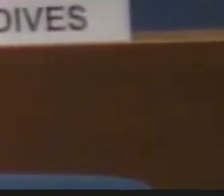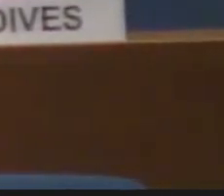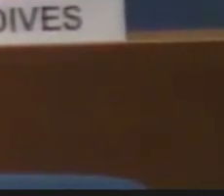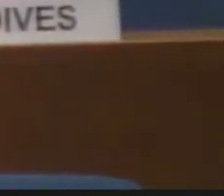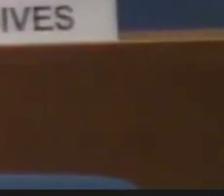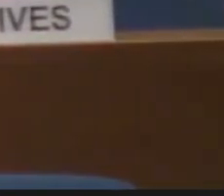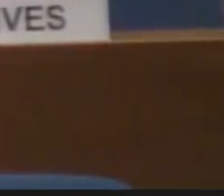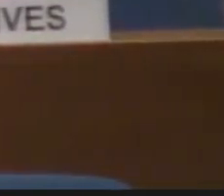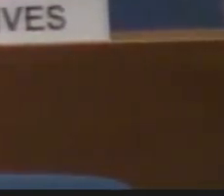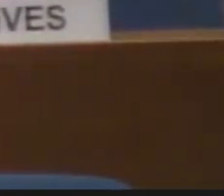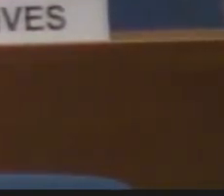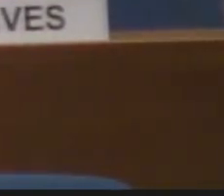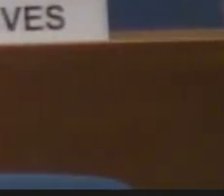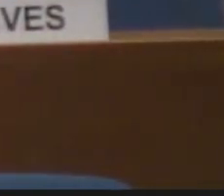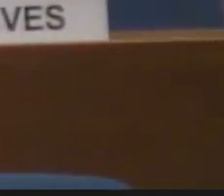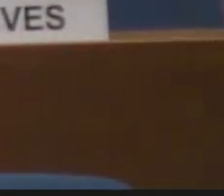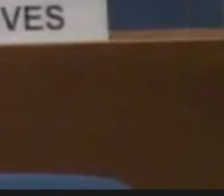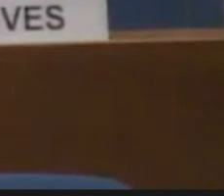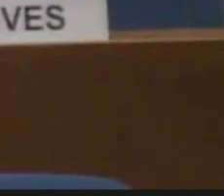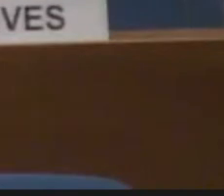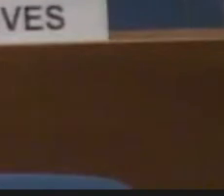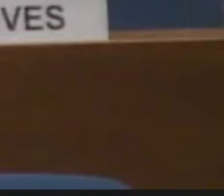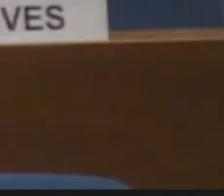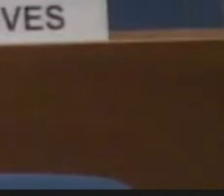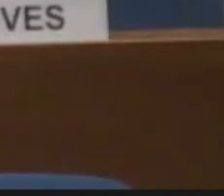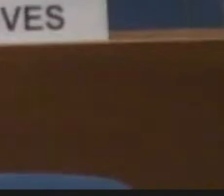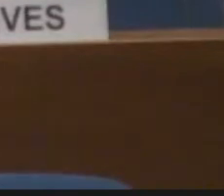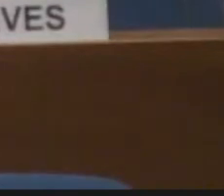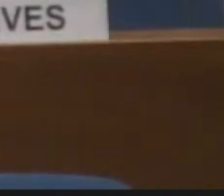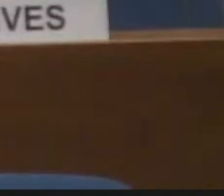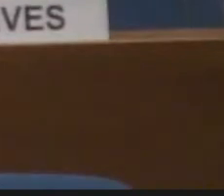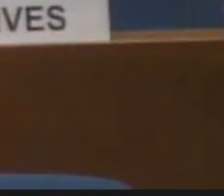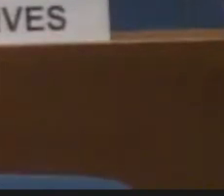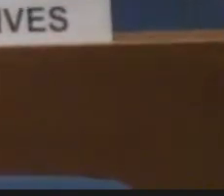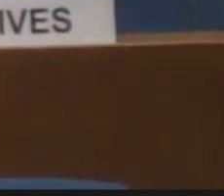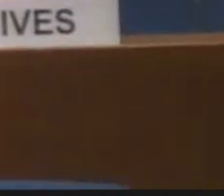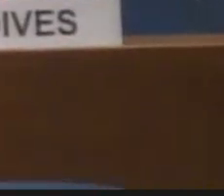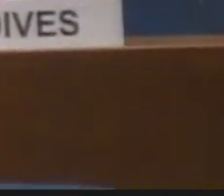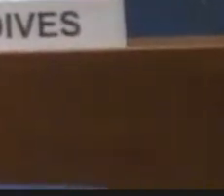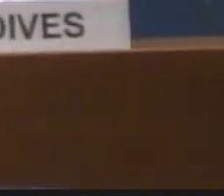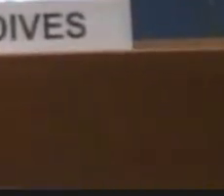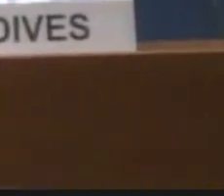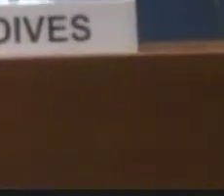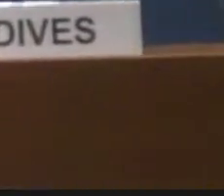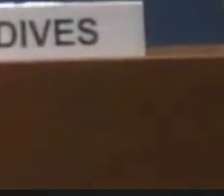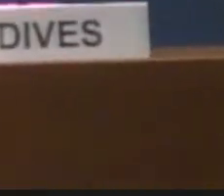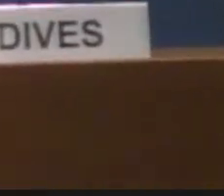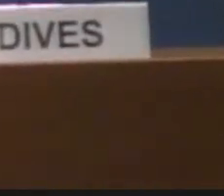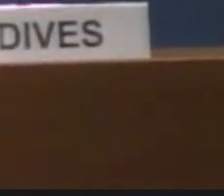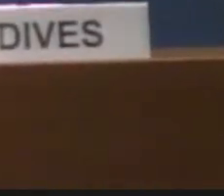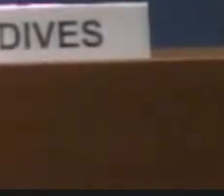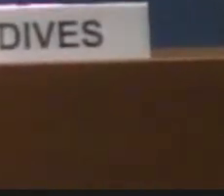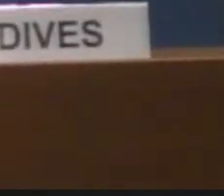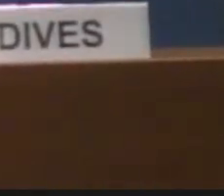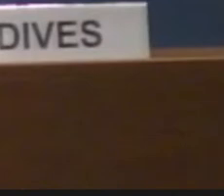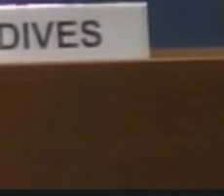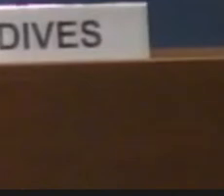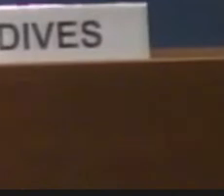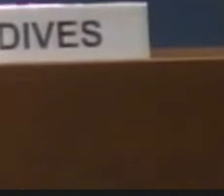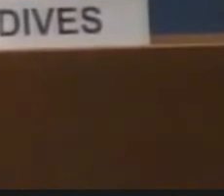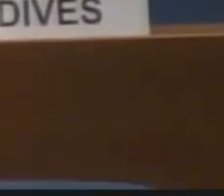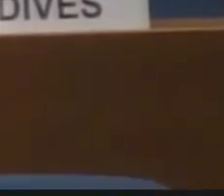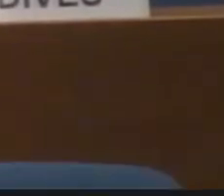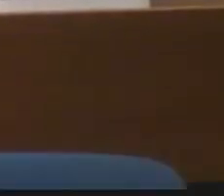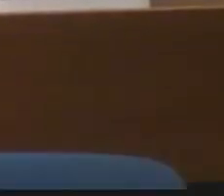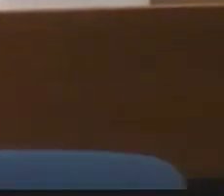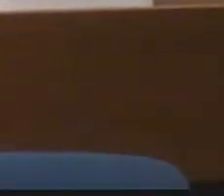Regional cooperation in the area of Environmental Conservation and management is an important topic for our delegation as one of the